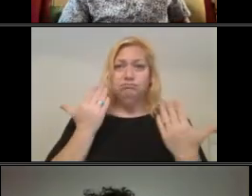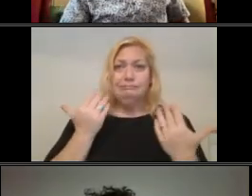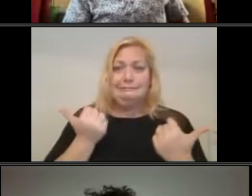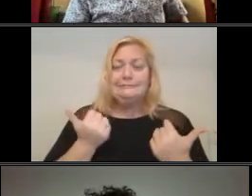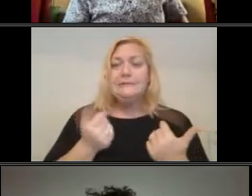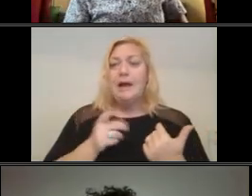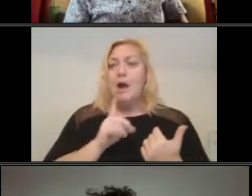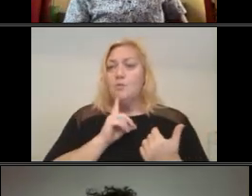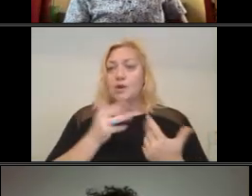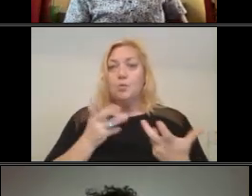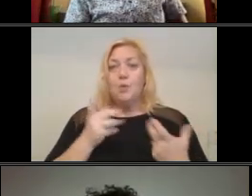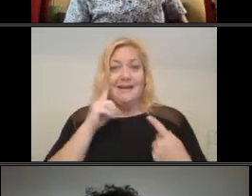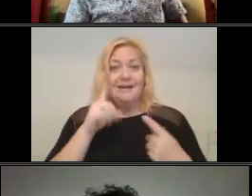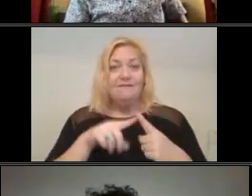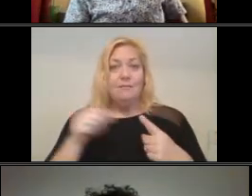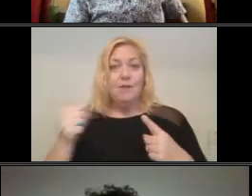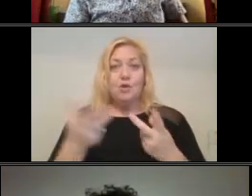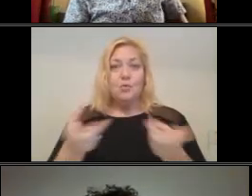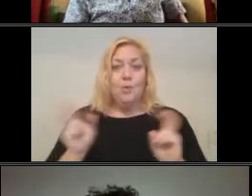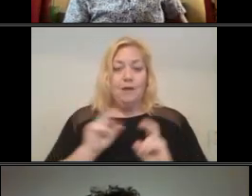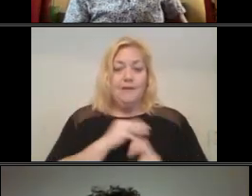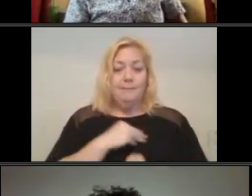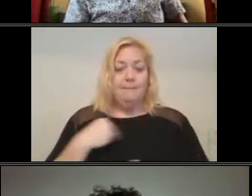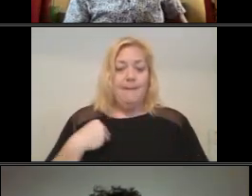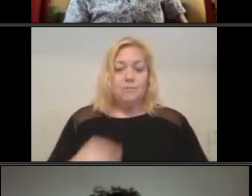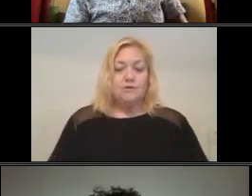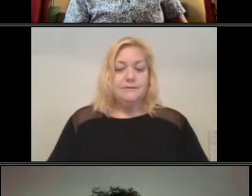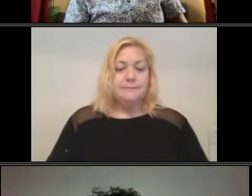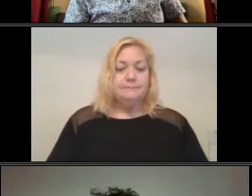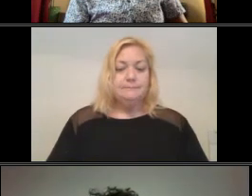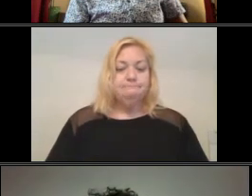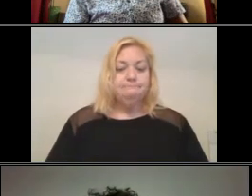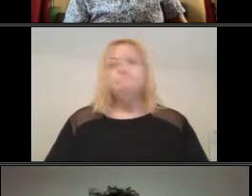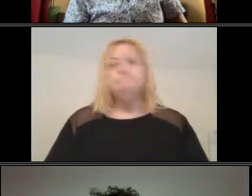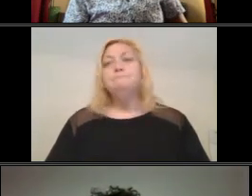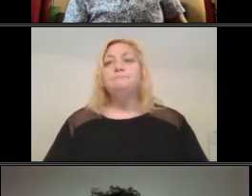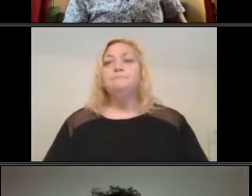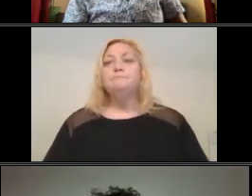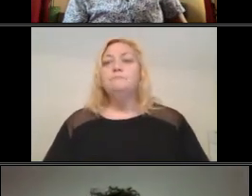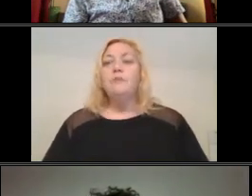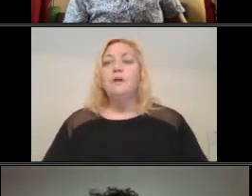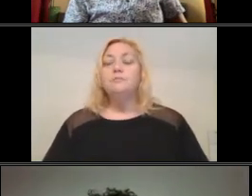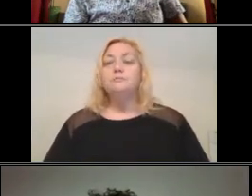Definitely want to hear from other roundtable members at this point.